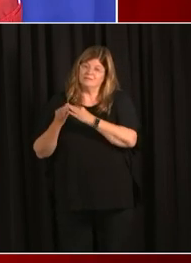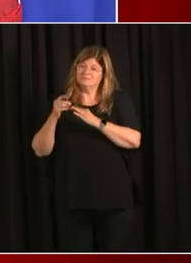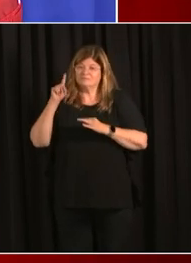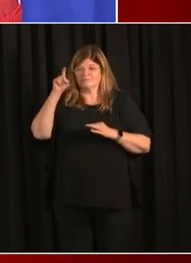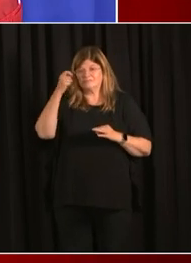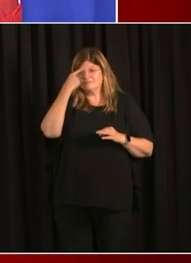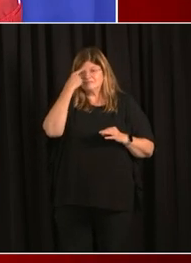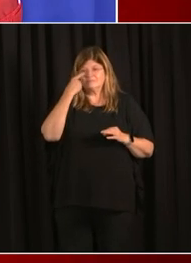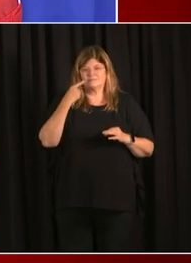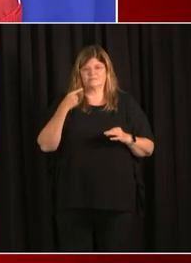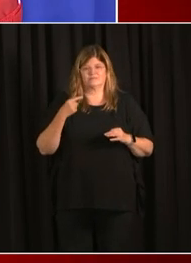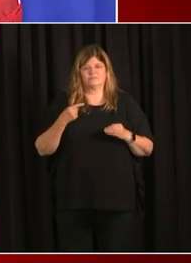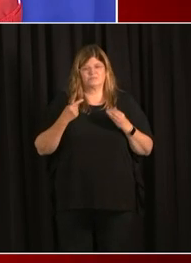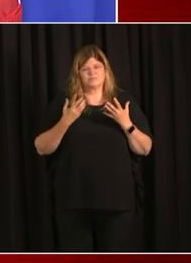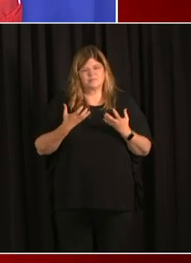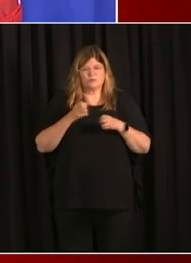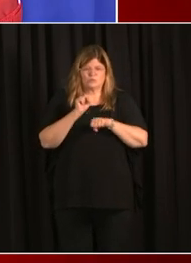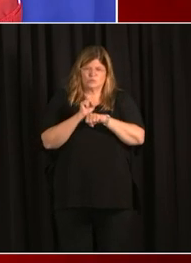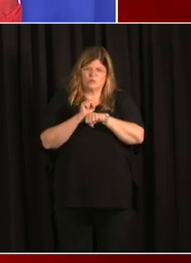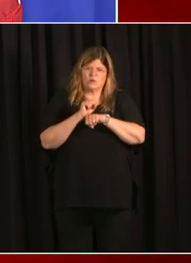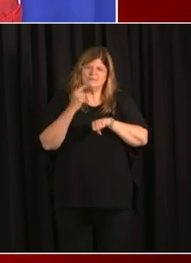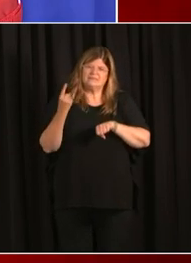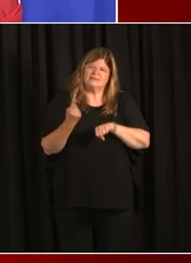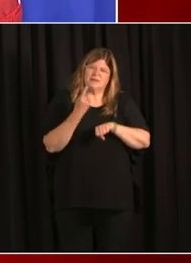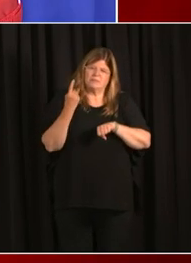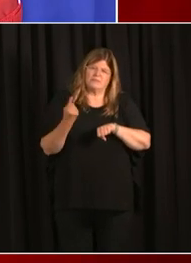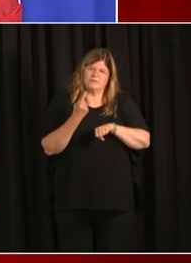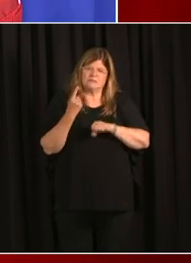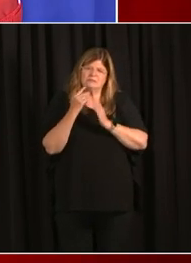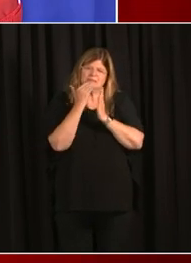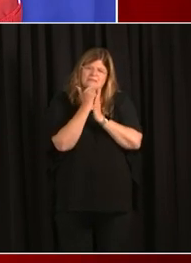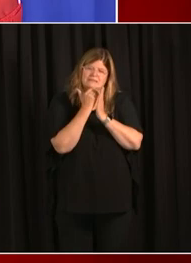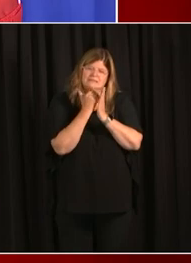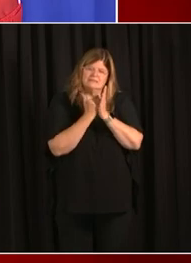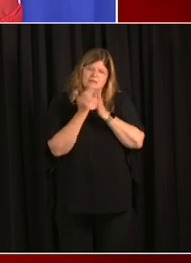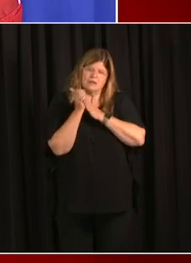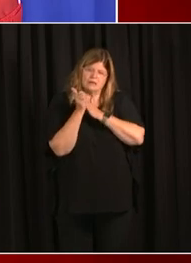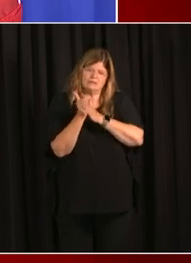going to work on some guidance around Halloween.